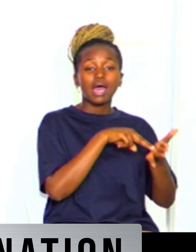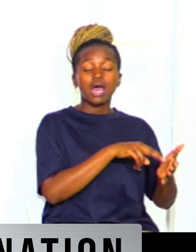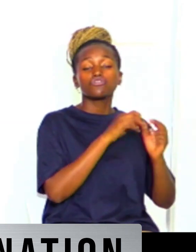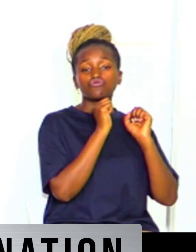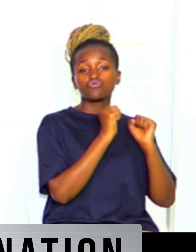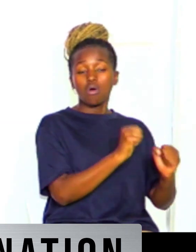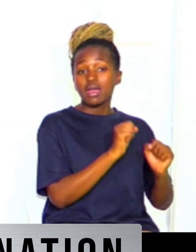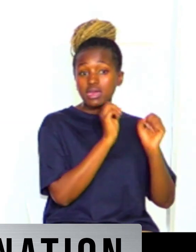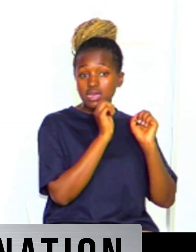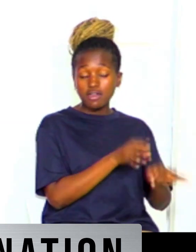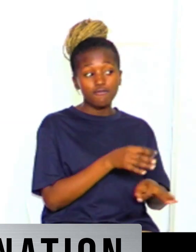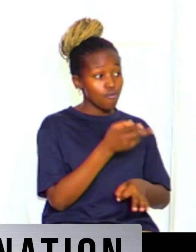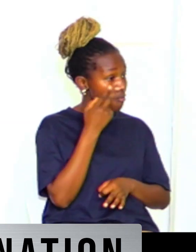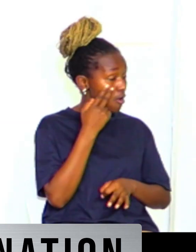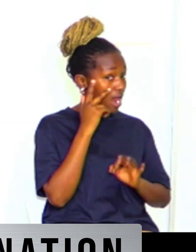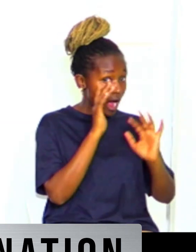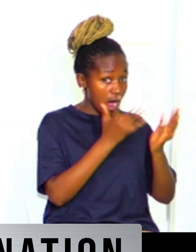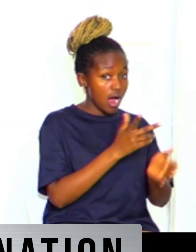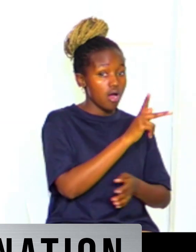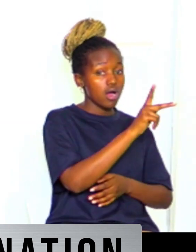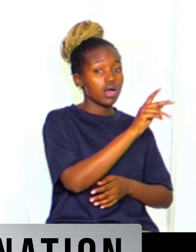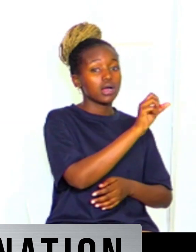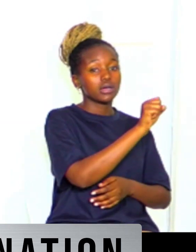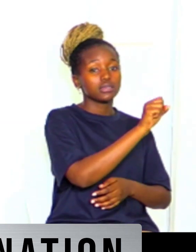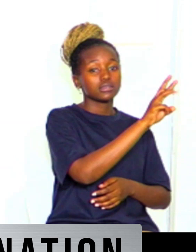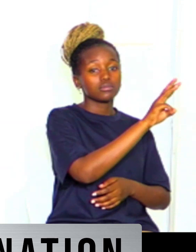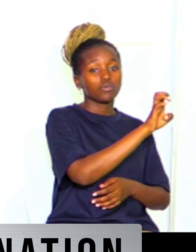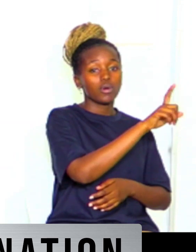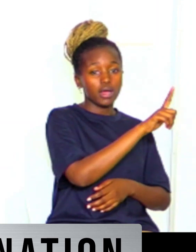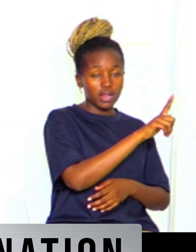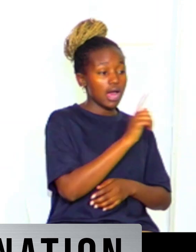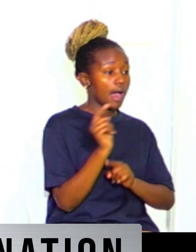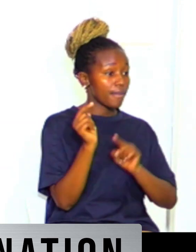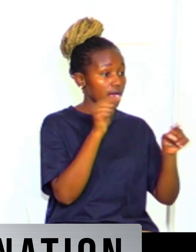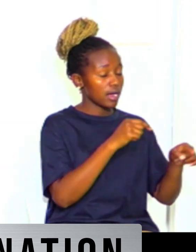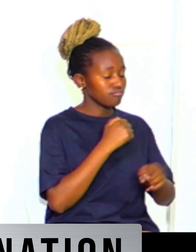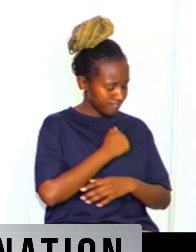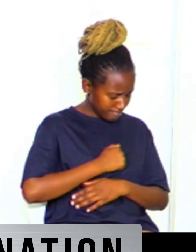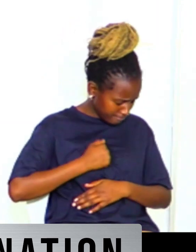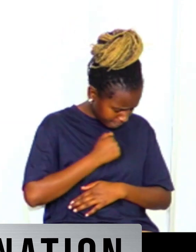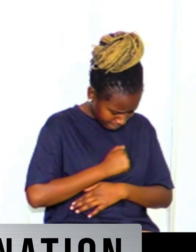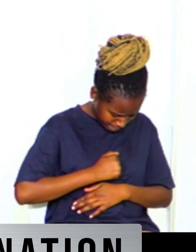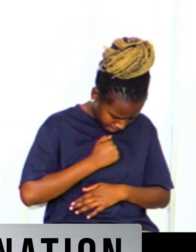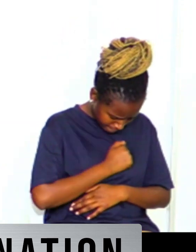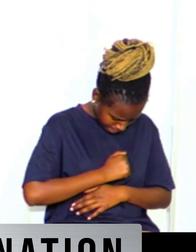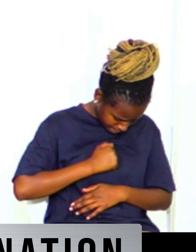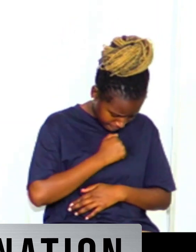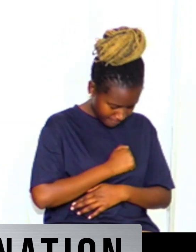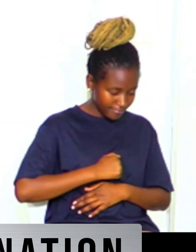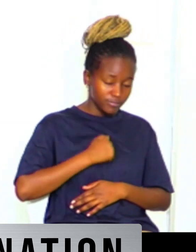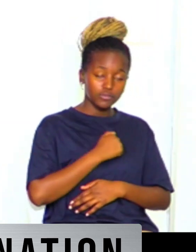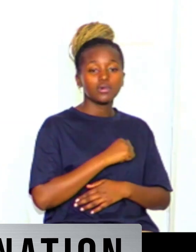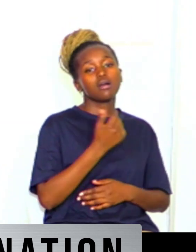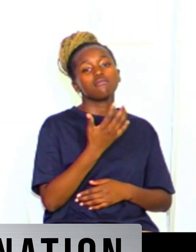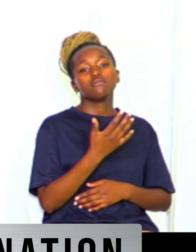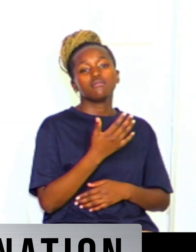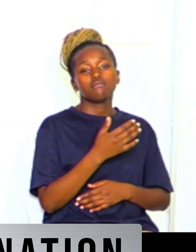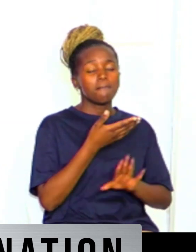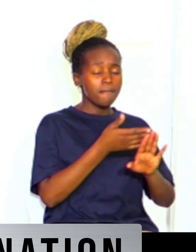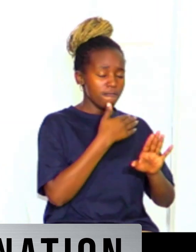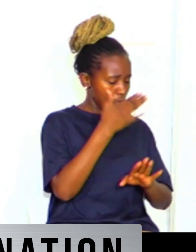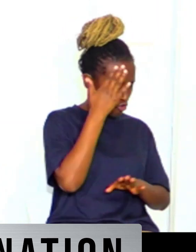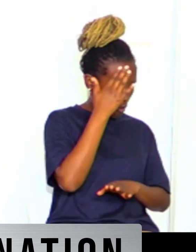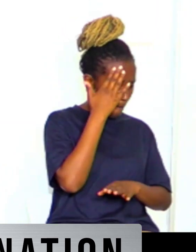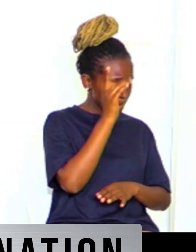time that you have seen that Kasmuel amerudi back, he has apologized to most of the Gen Zs. Kwa kitu yenye alifanya, he knew that he did a